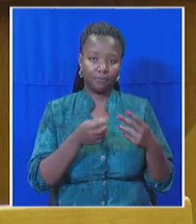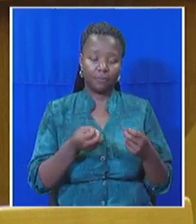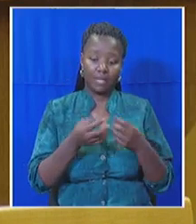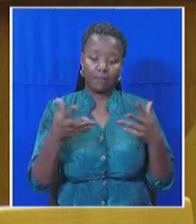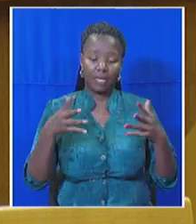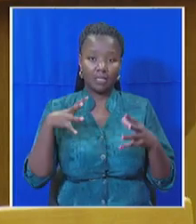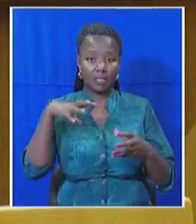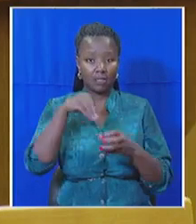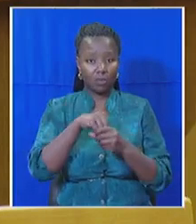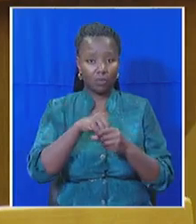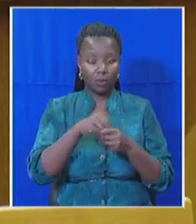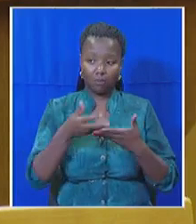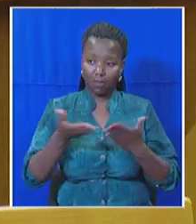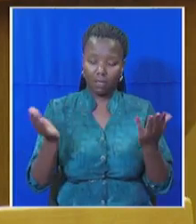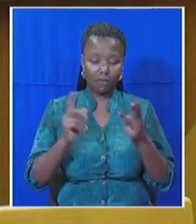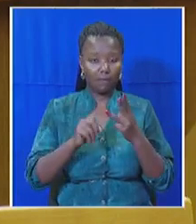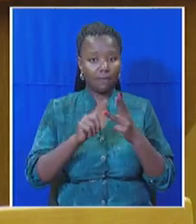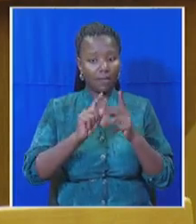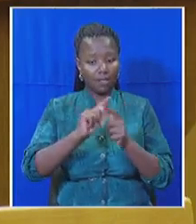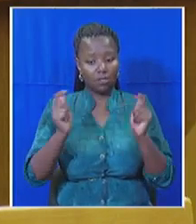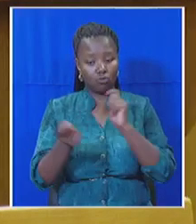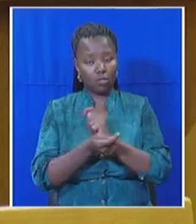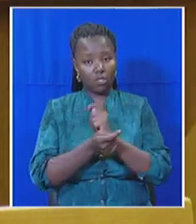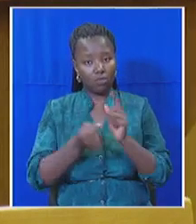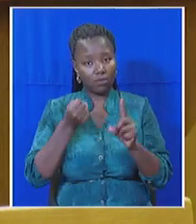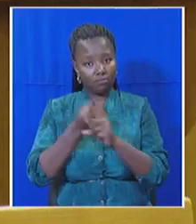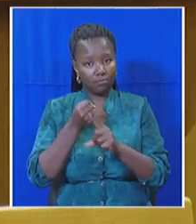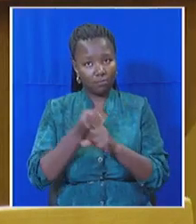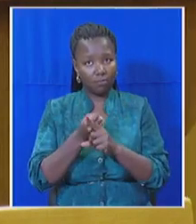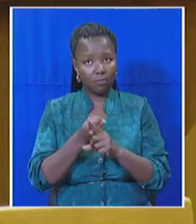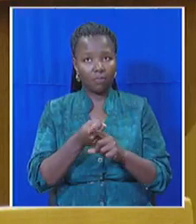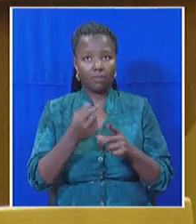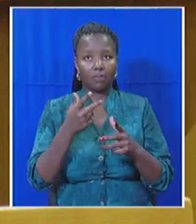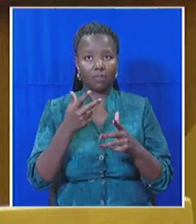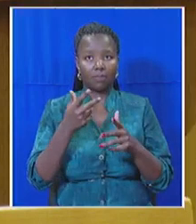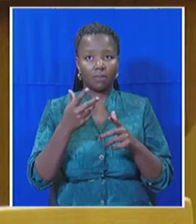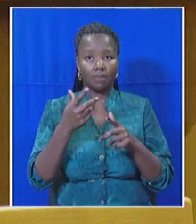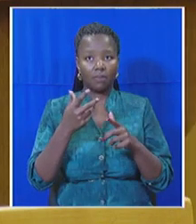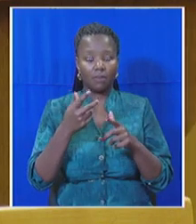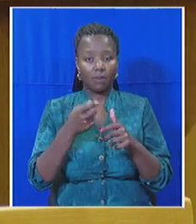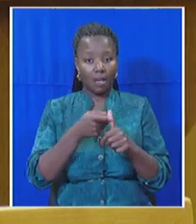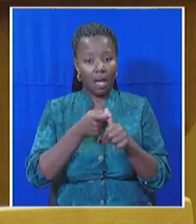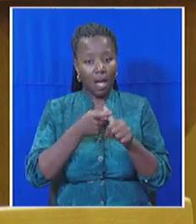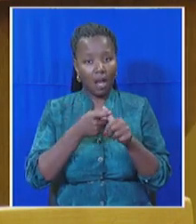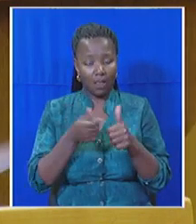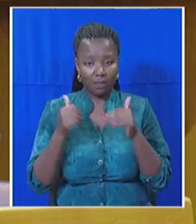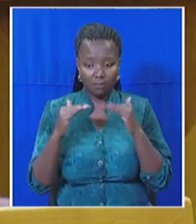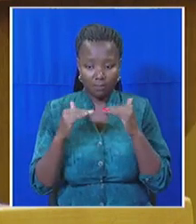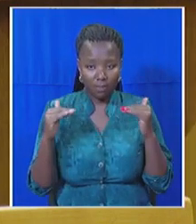participation, advocate transformation, develop talented athletes, supporting high-performance